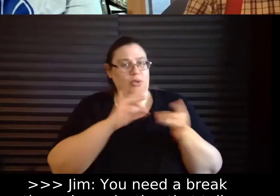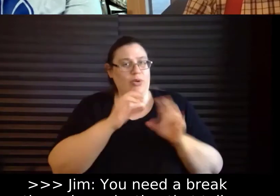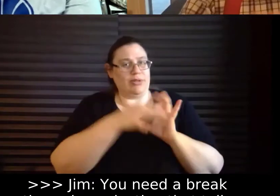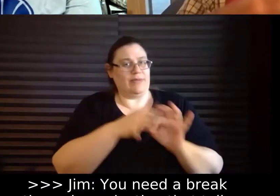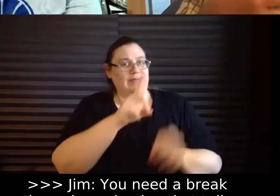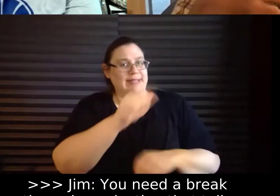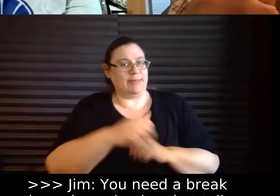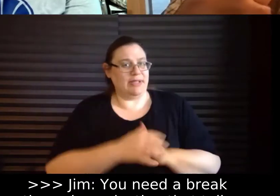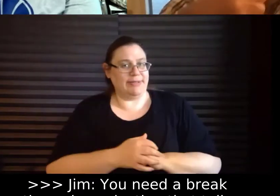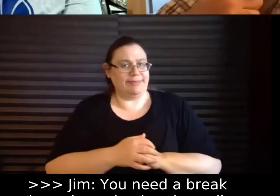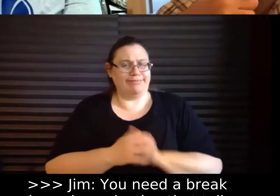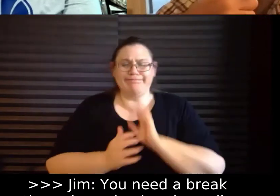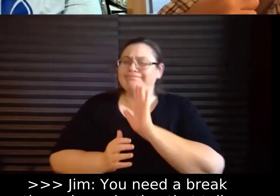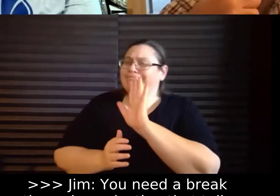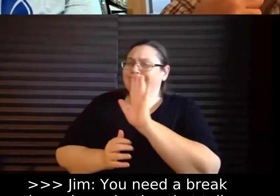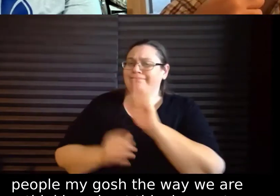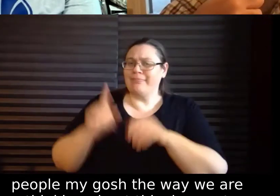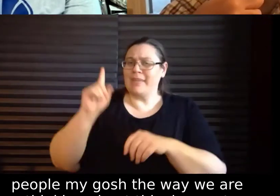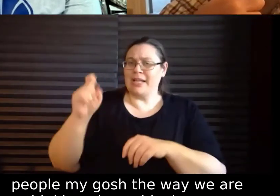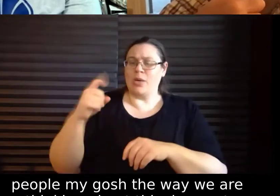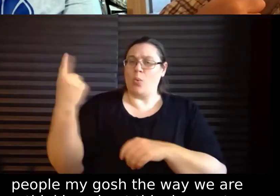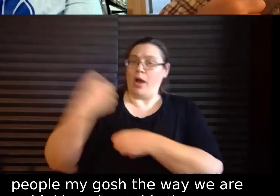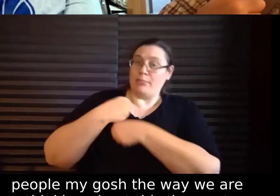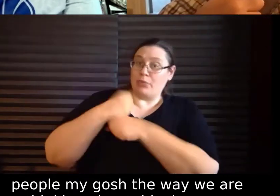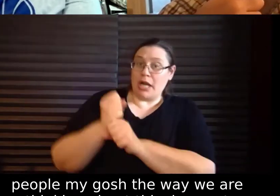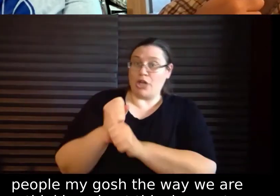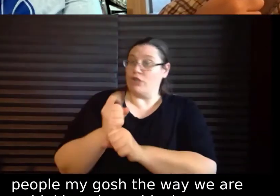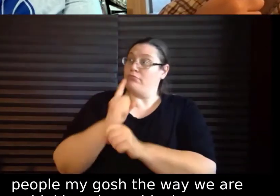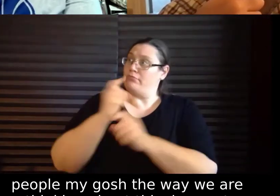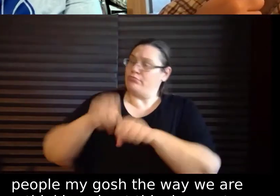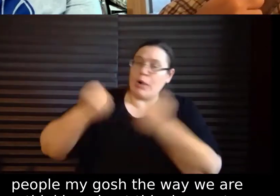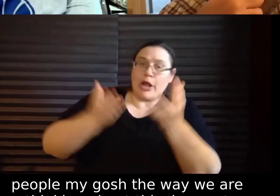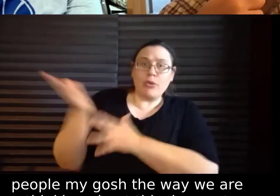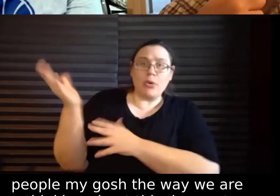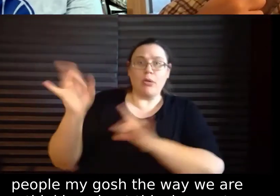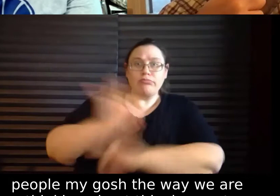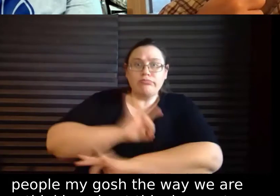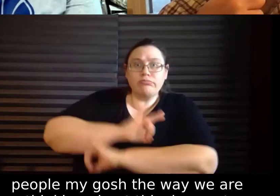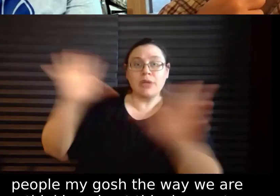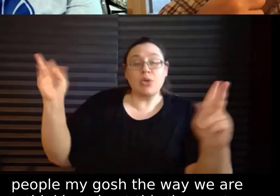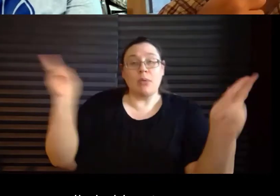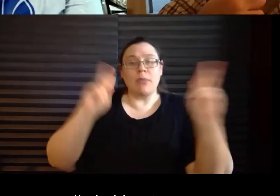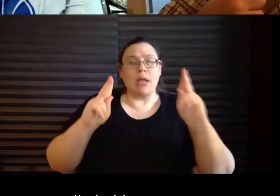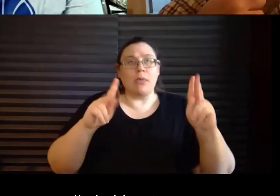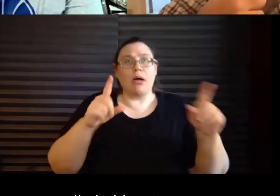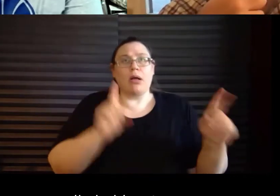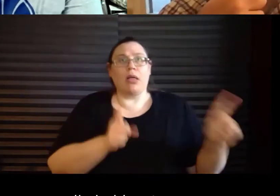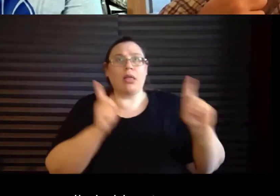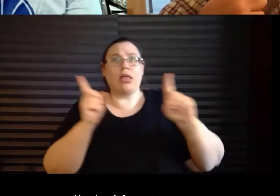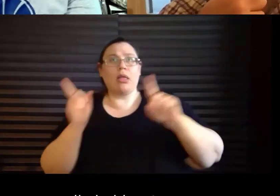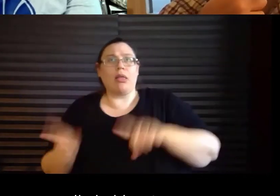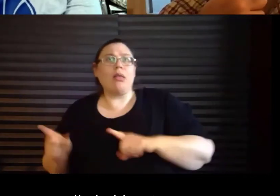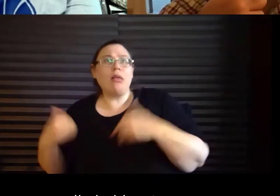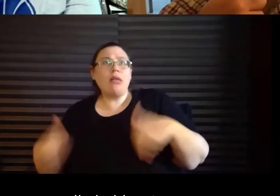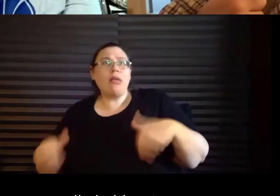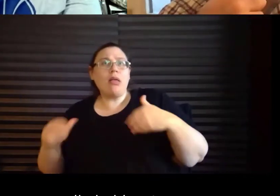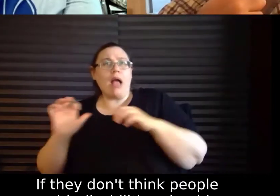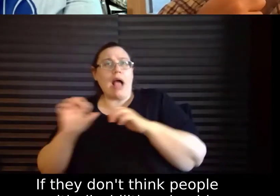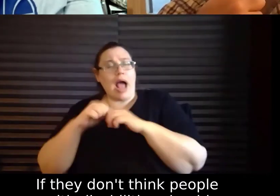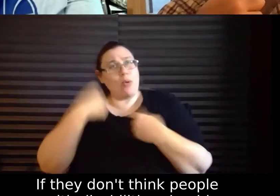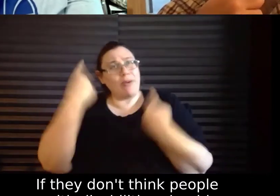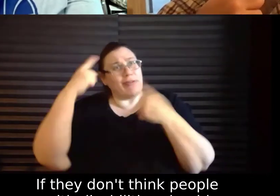breakthrough production that tells people, oh my gosh, the way we've been thinking about this doesn't necessarily hold water